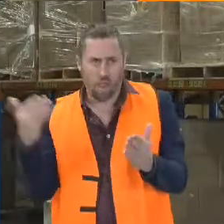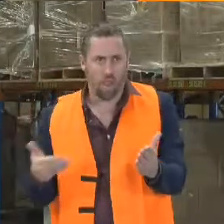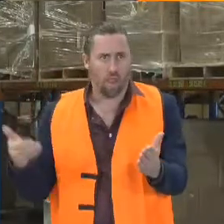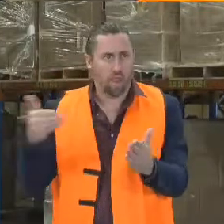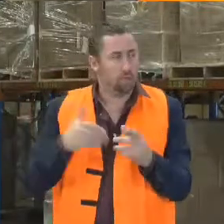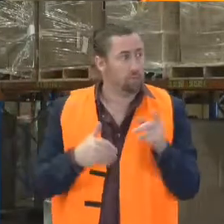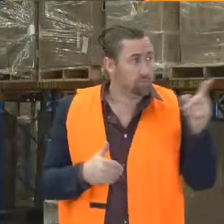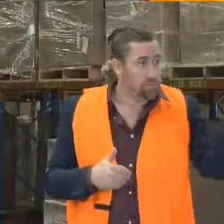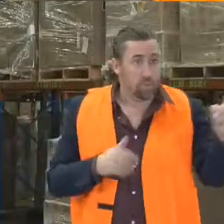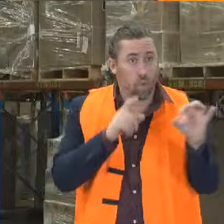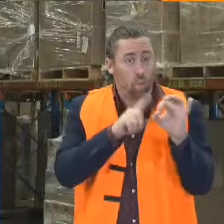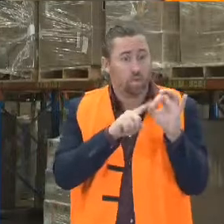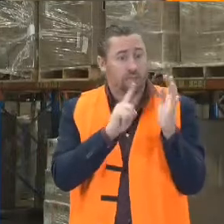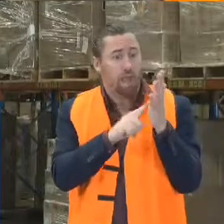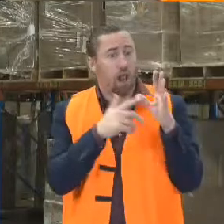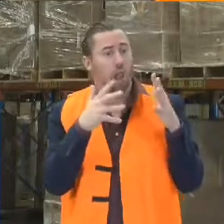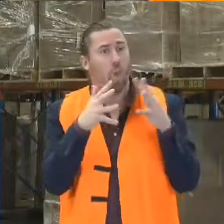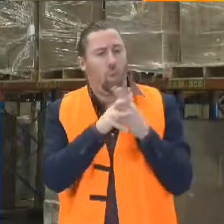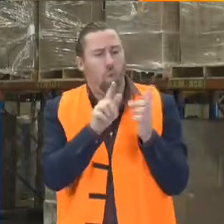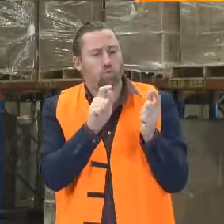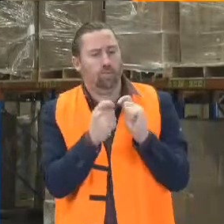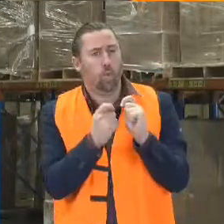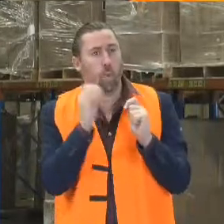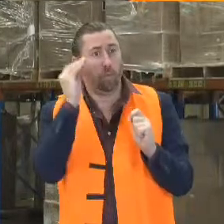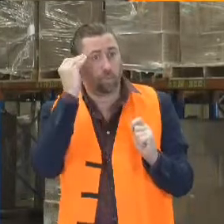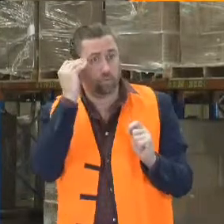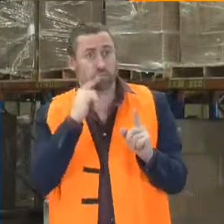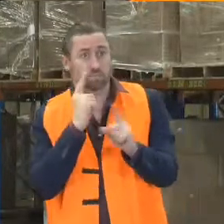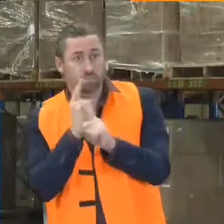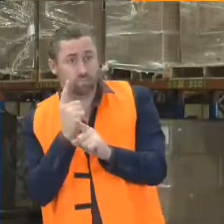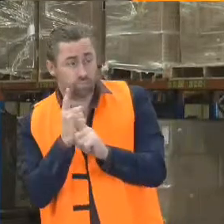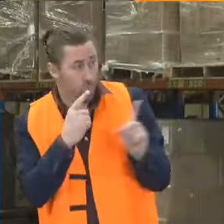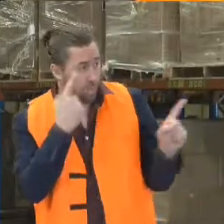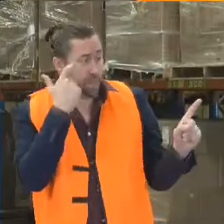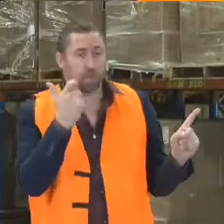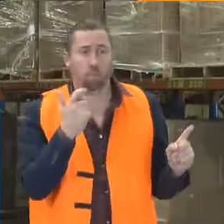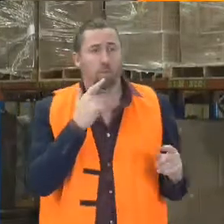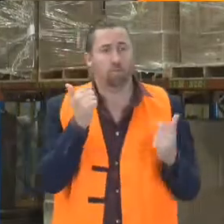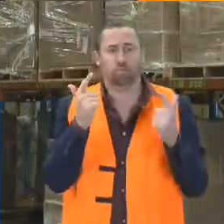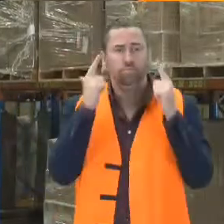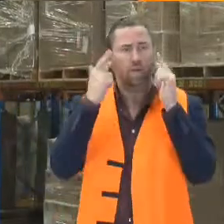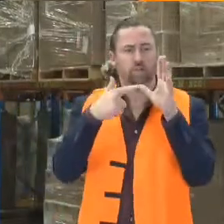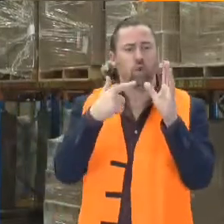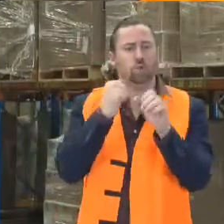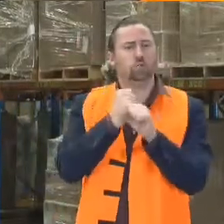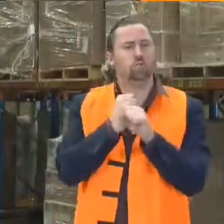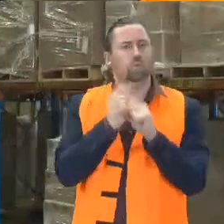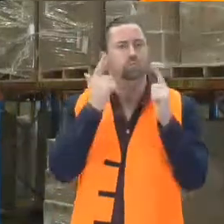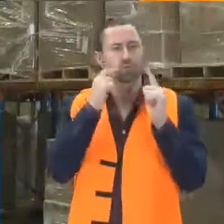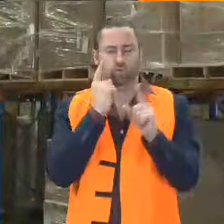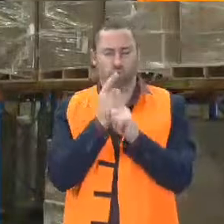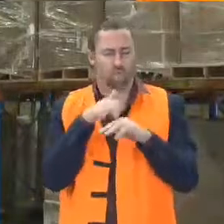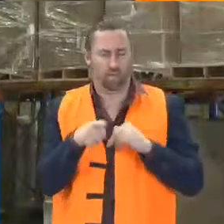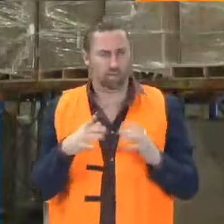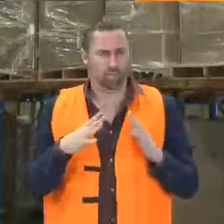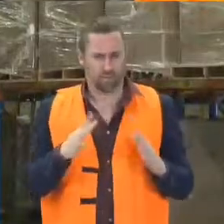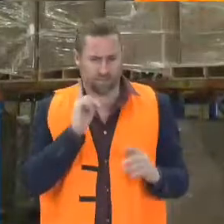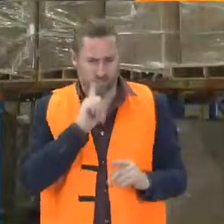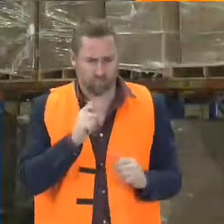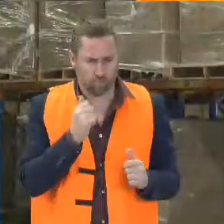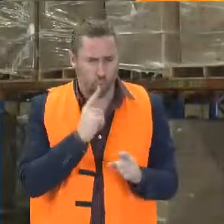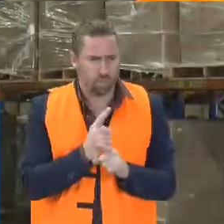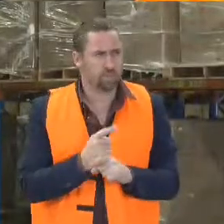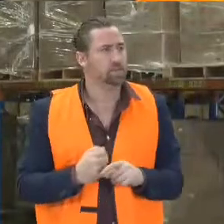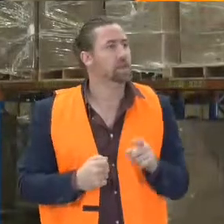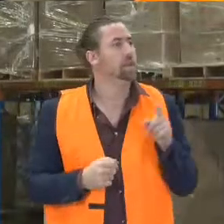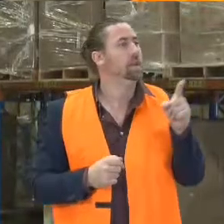Reform Commission? Would your government commit to doing the same? The Attorney General's happy to look at it. I said that yesterday. Dr. Young, can I just Yep. quickly ask you, sorry, about the